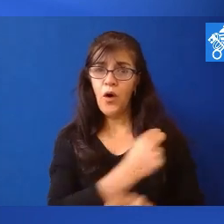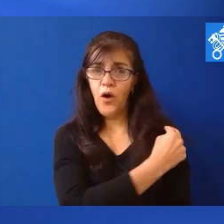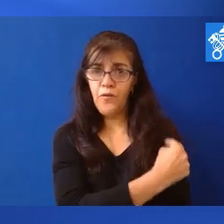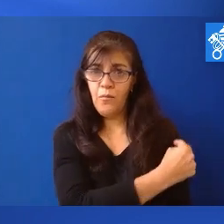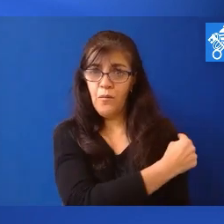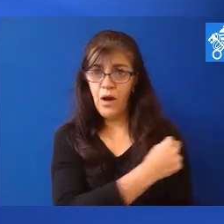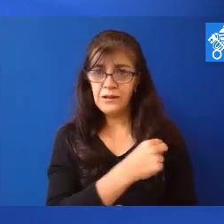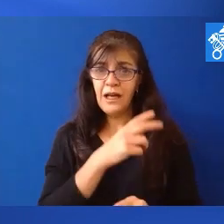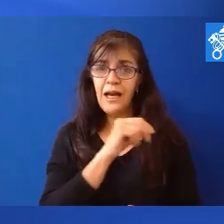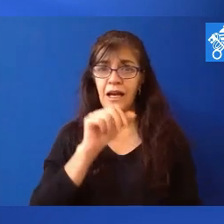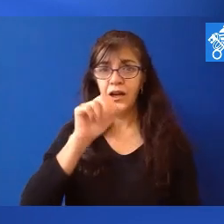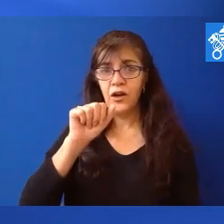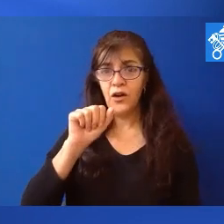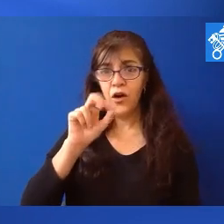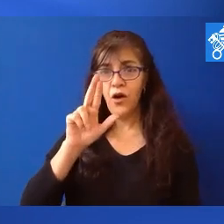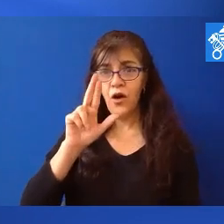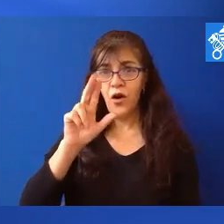Hospitaller Service in Austria,